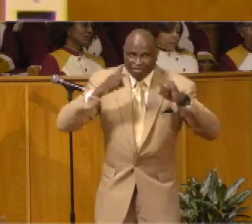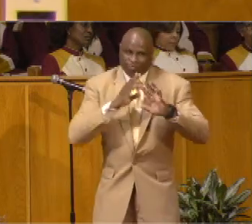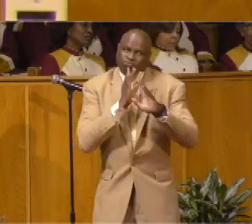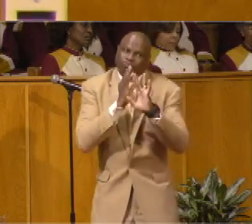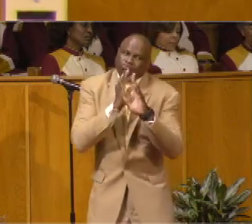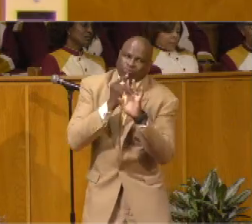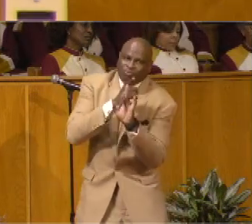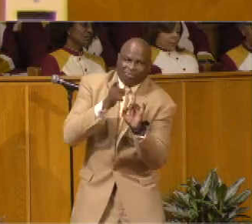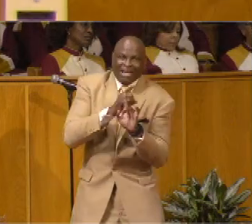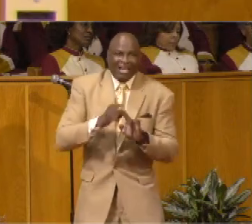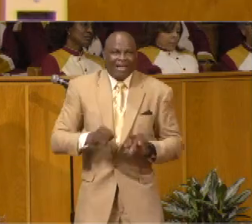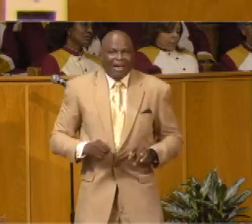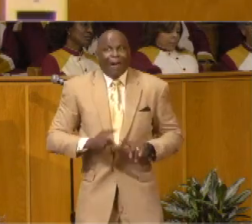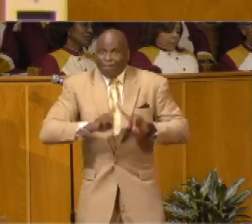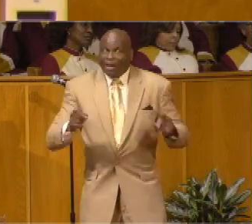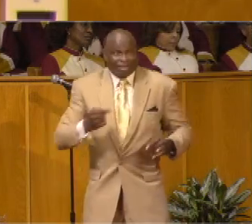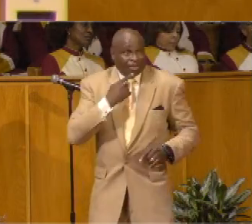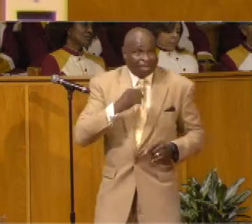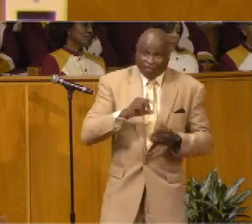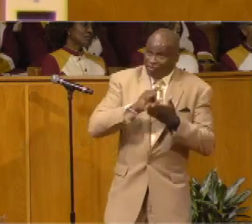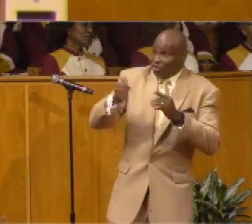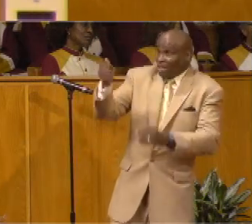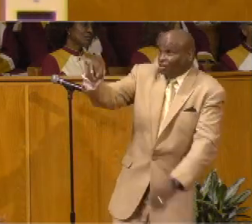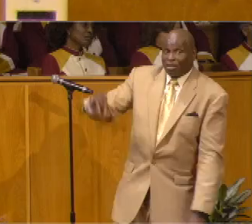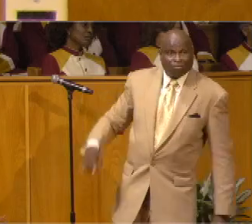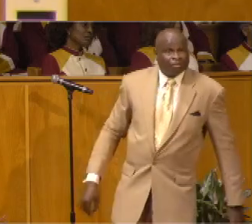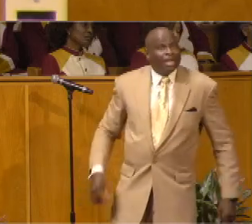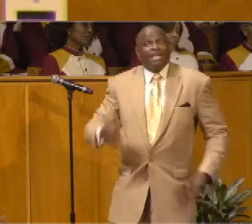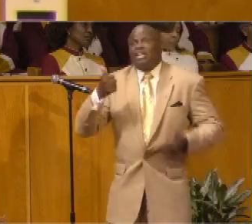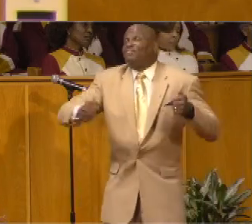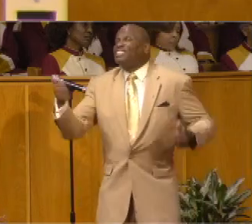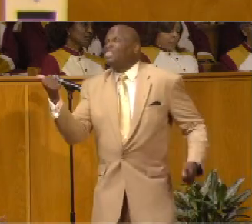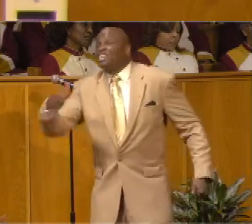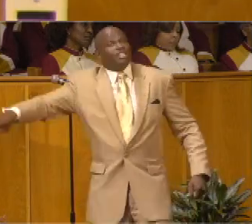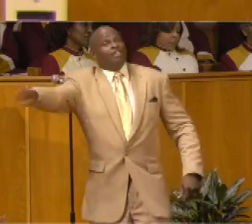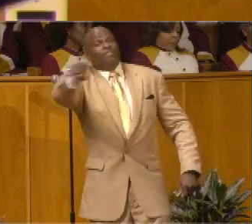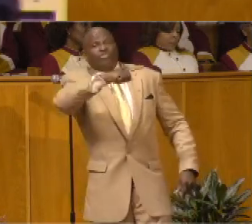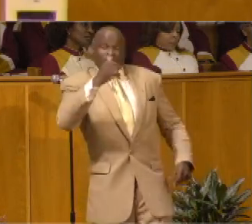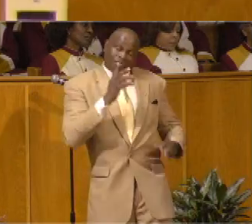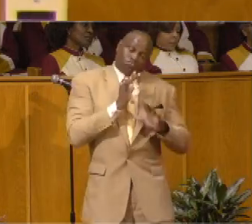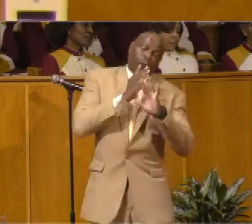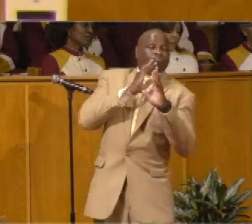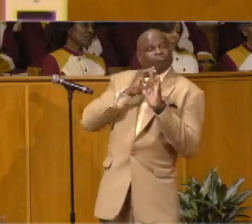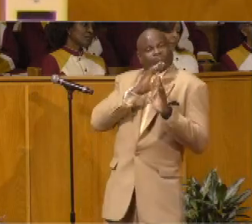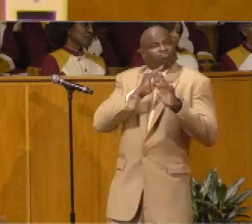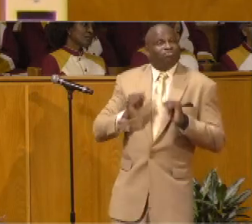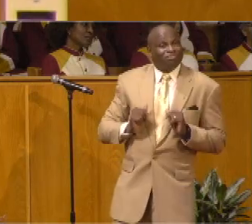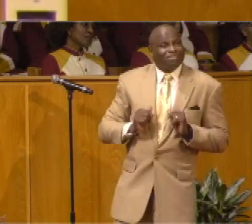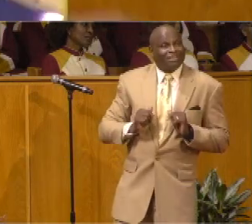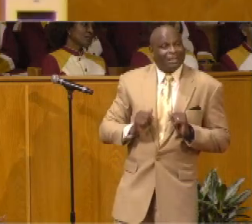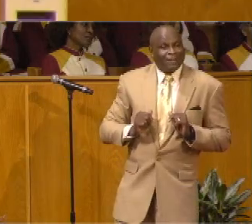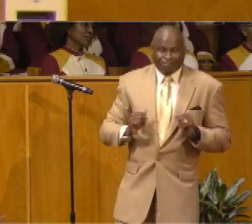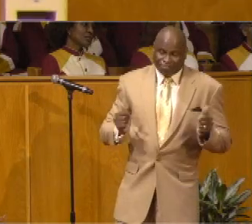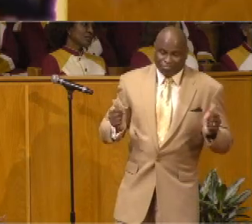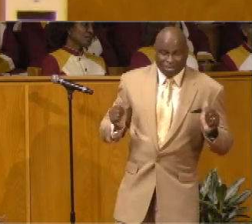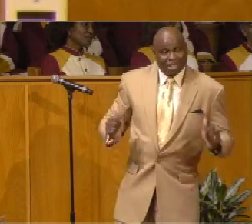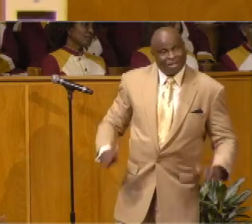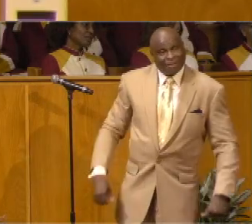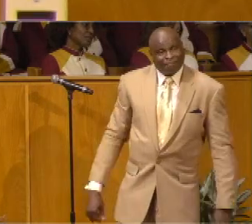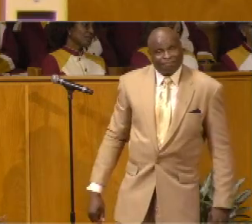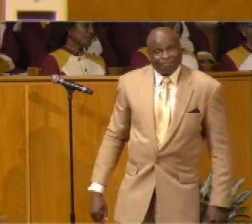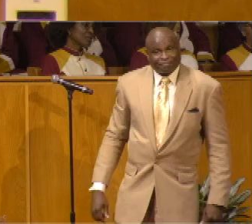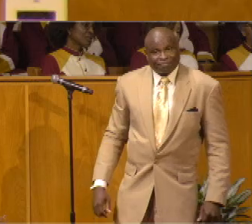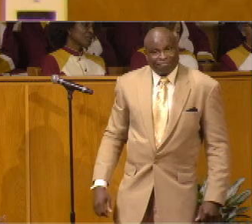in tongues. But he says in verse 18, if anybody can talk in tongues, it's me.